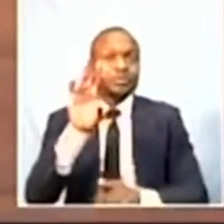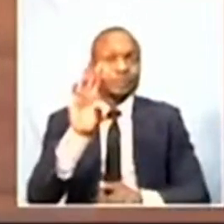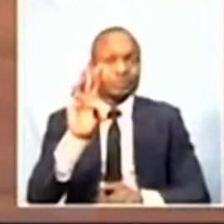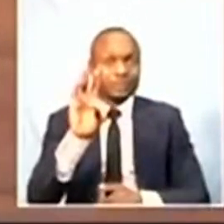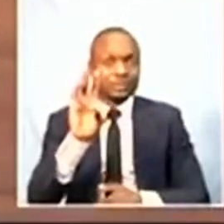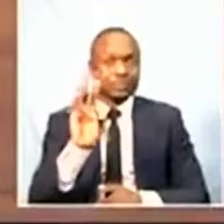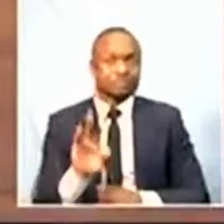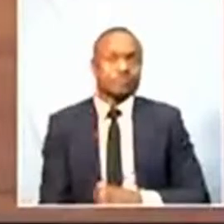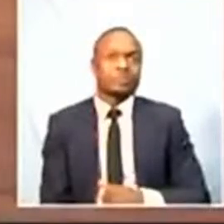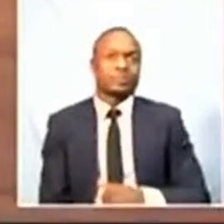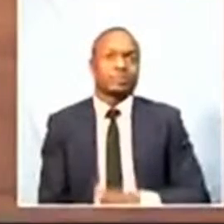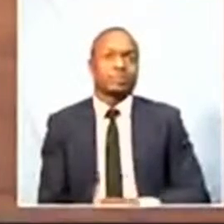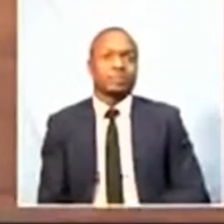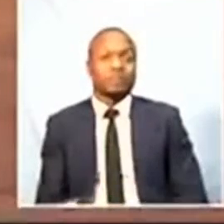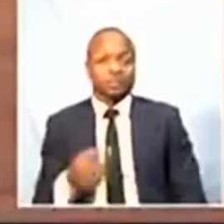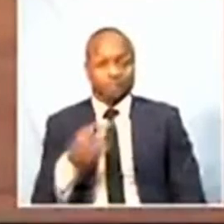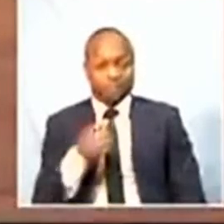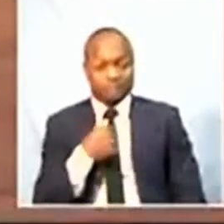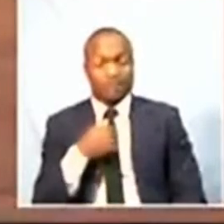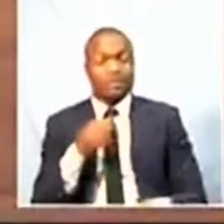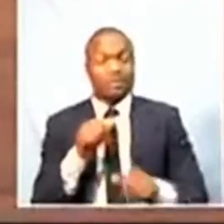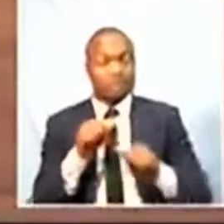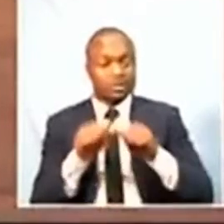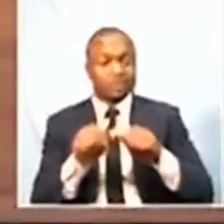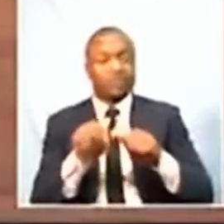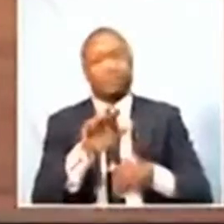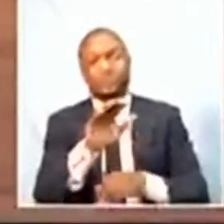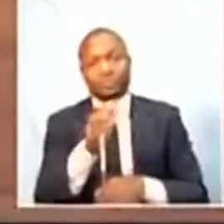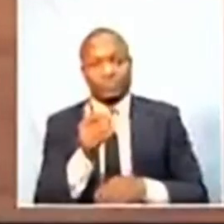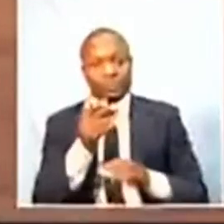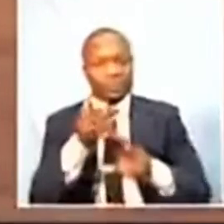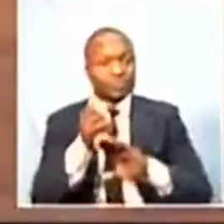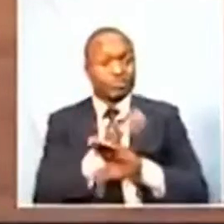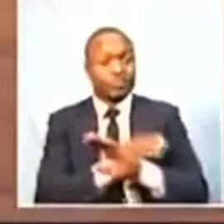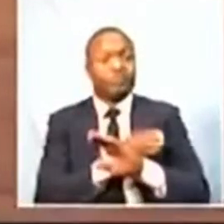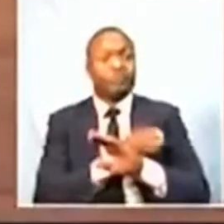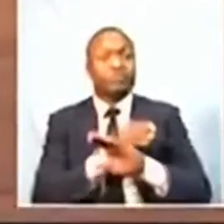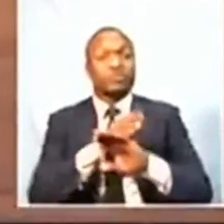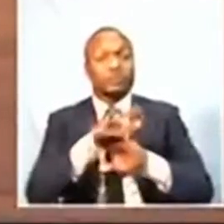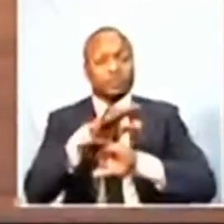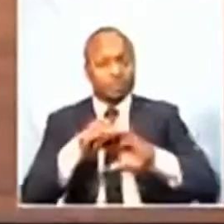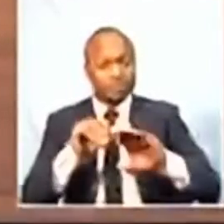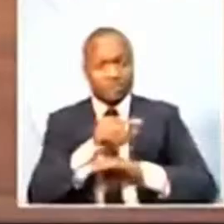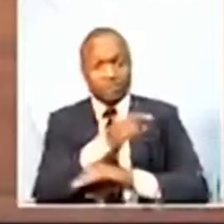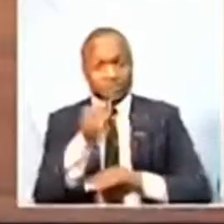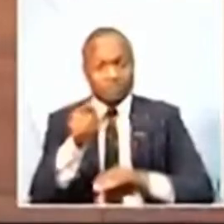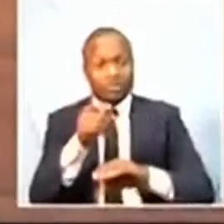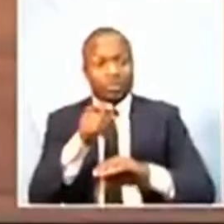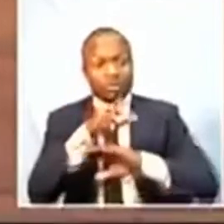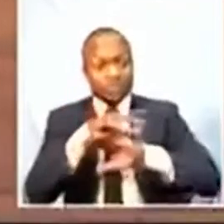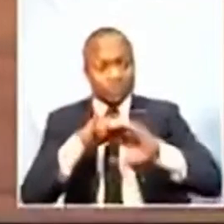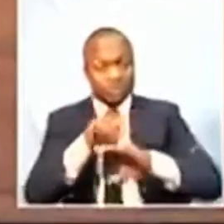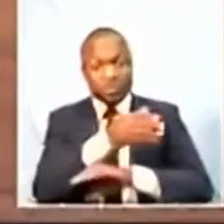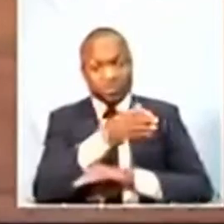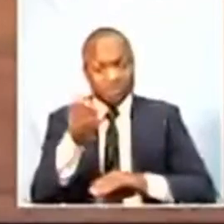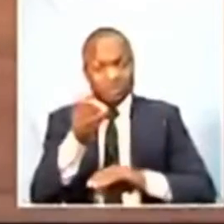So I still go back to before you invited them, because you invited them,